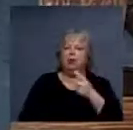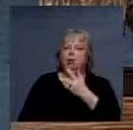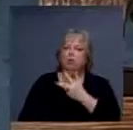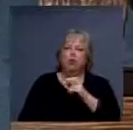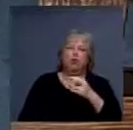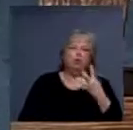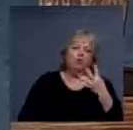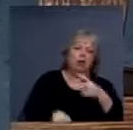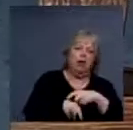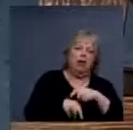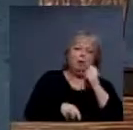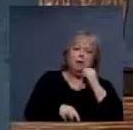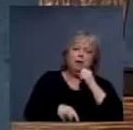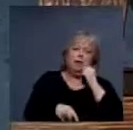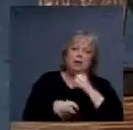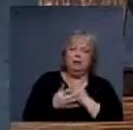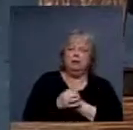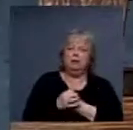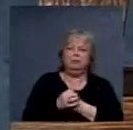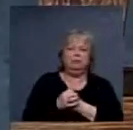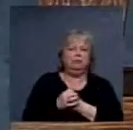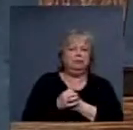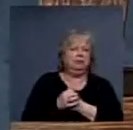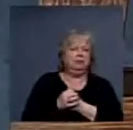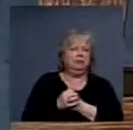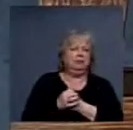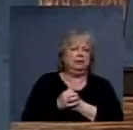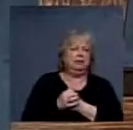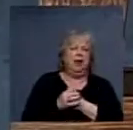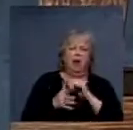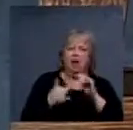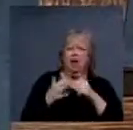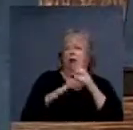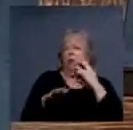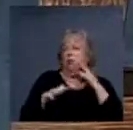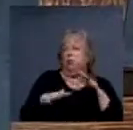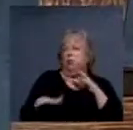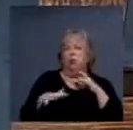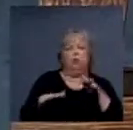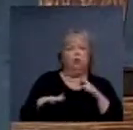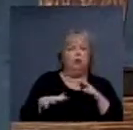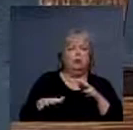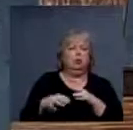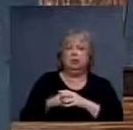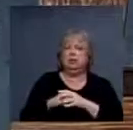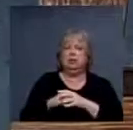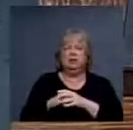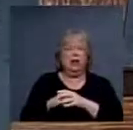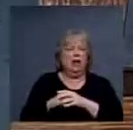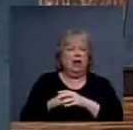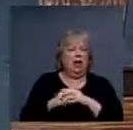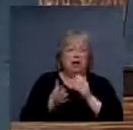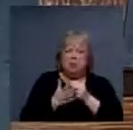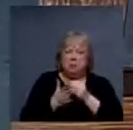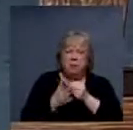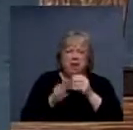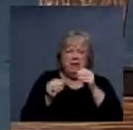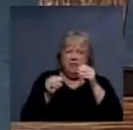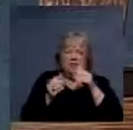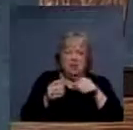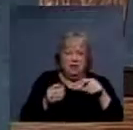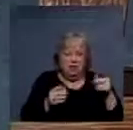day. And that just, all the noise, And the money they've spent on